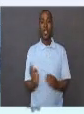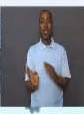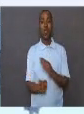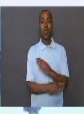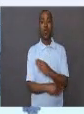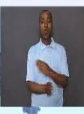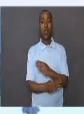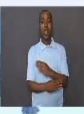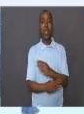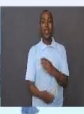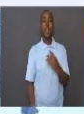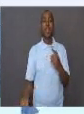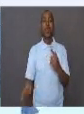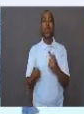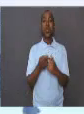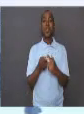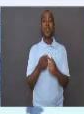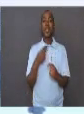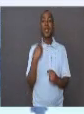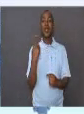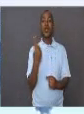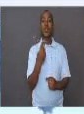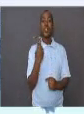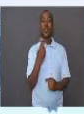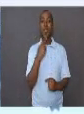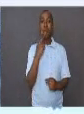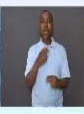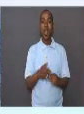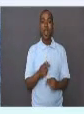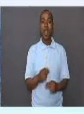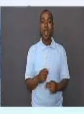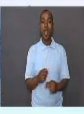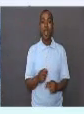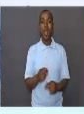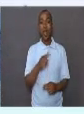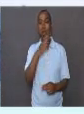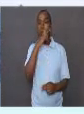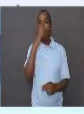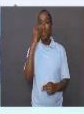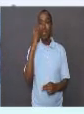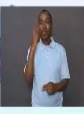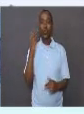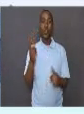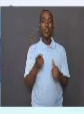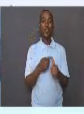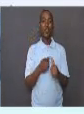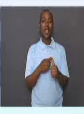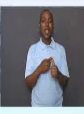crocodile is a secondary consumer because it eats primary consumers.